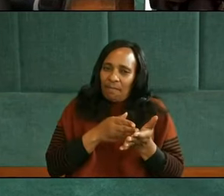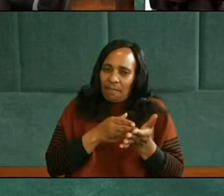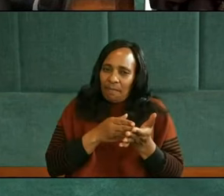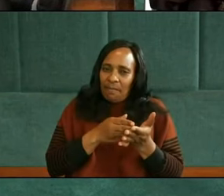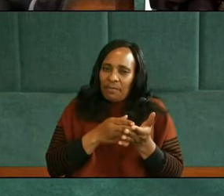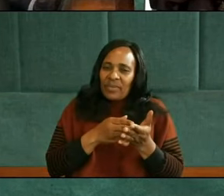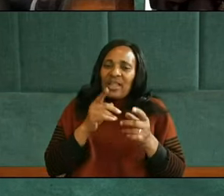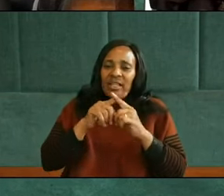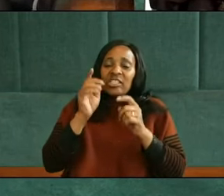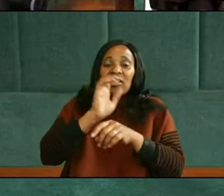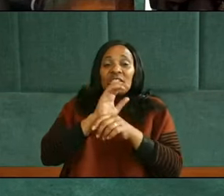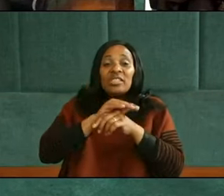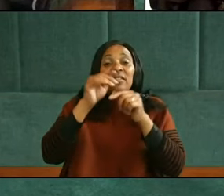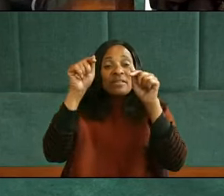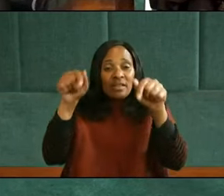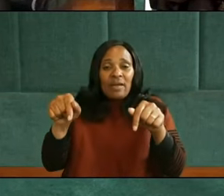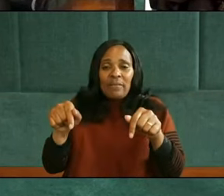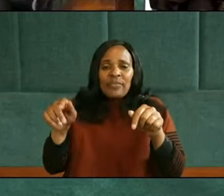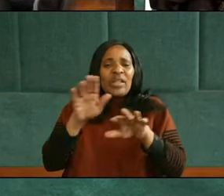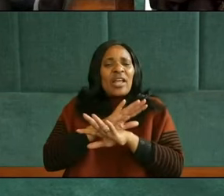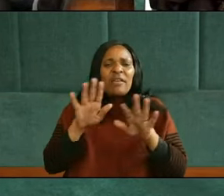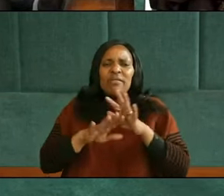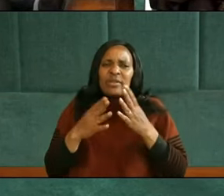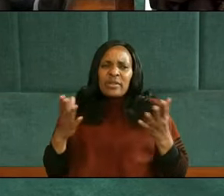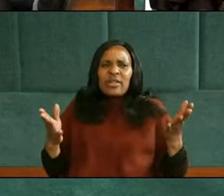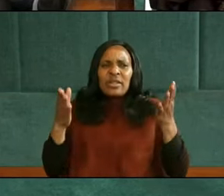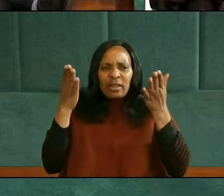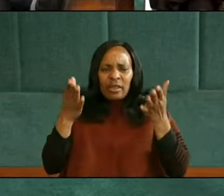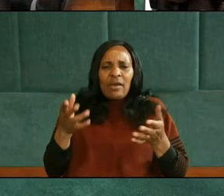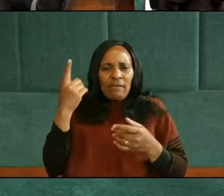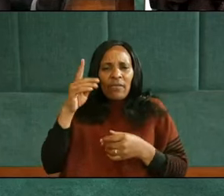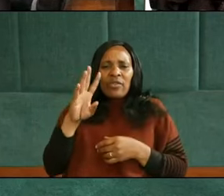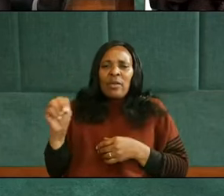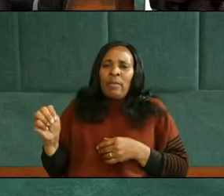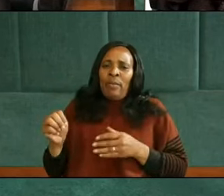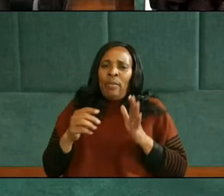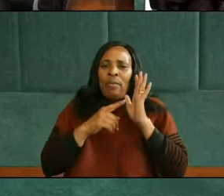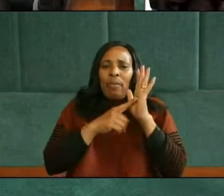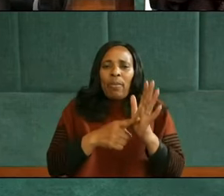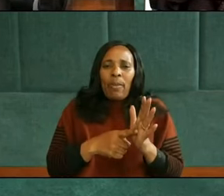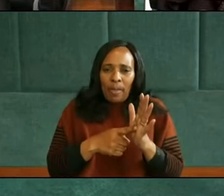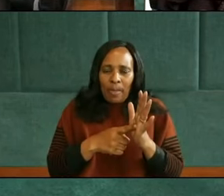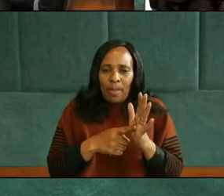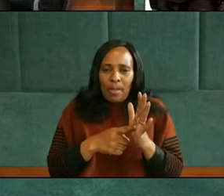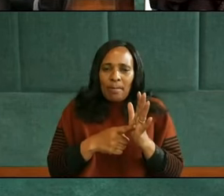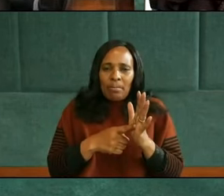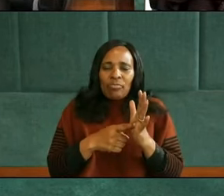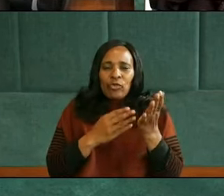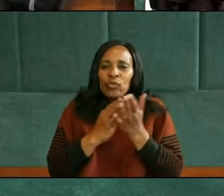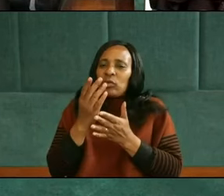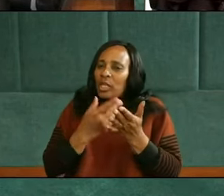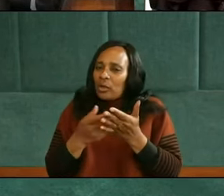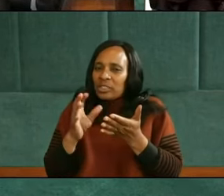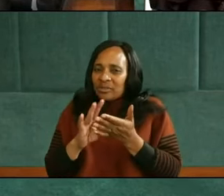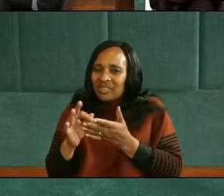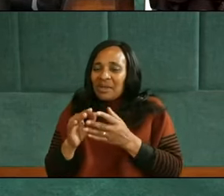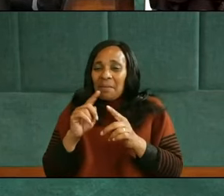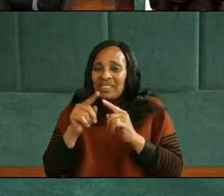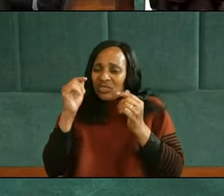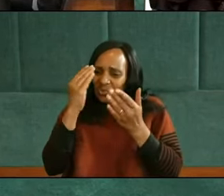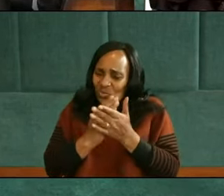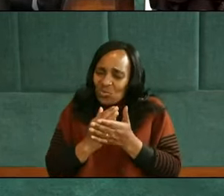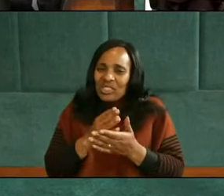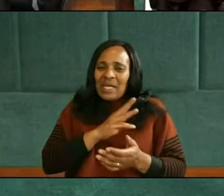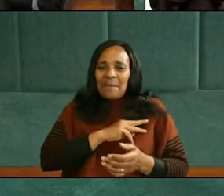the synagogues were there. And everything was there for them to be revealed by, through the Holy Spirit, that truly this is the